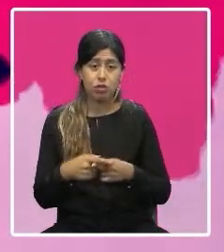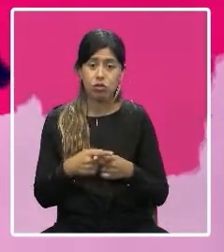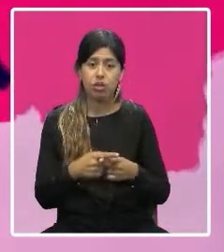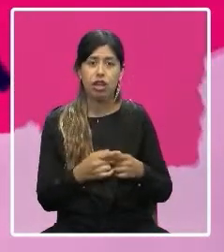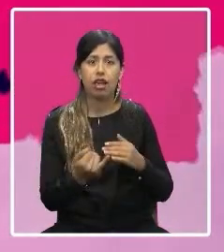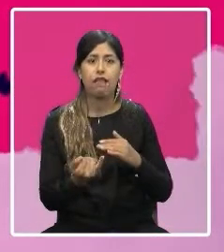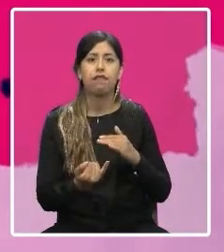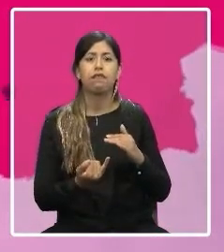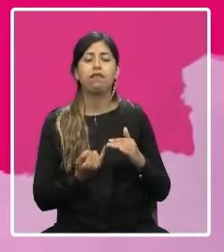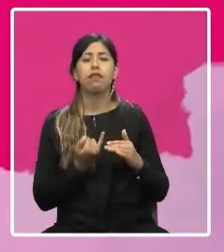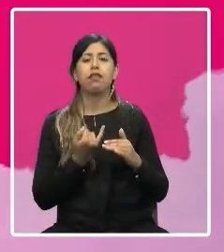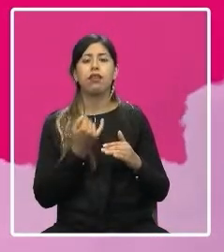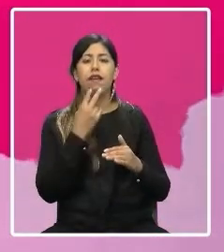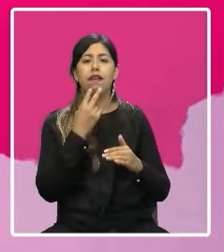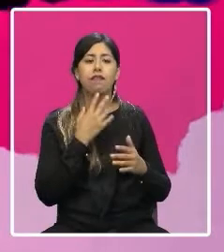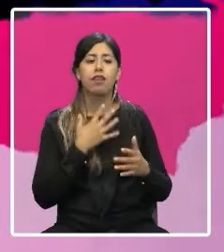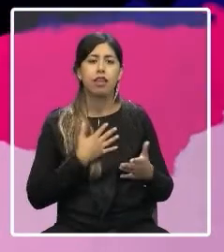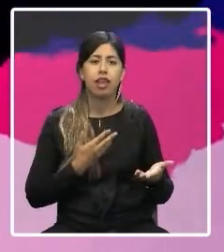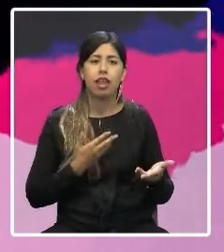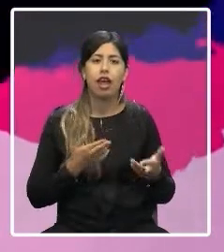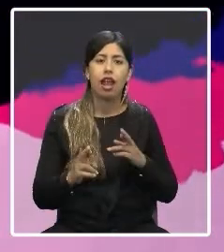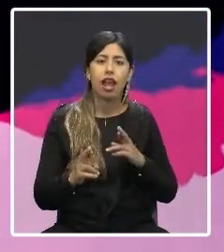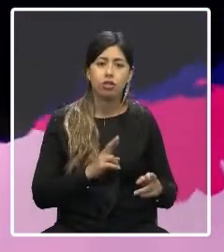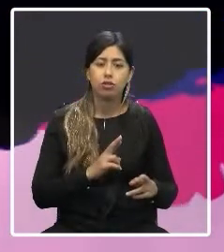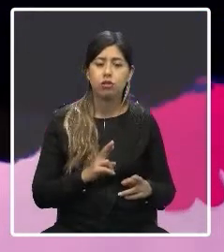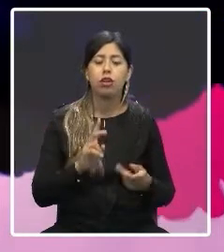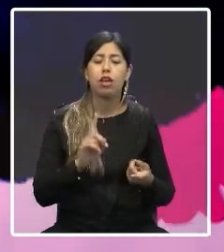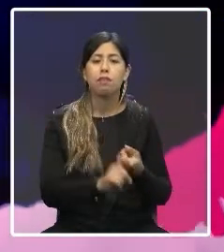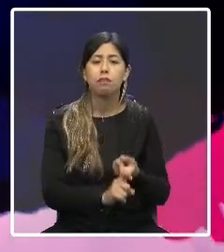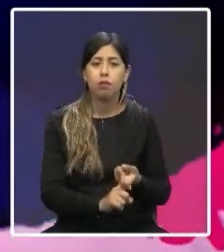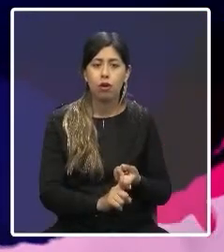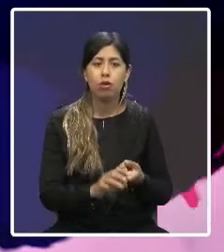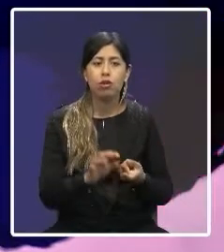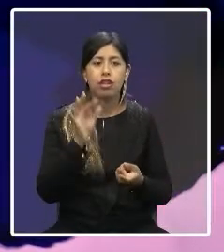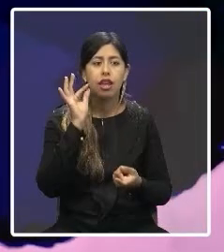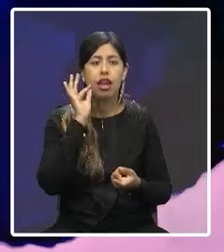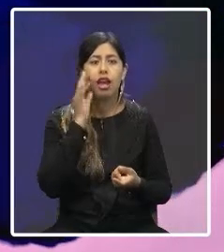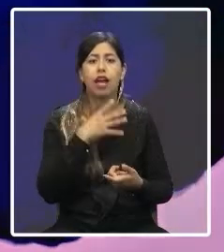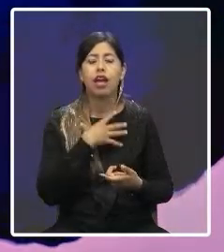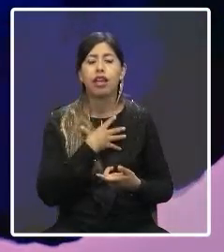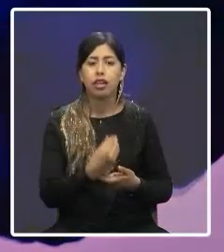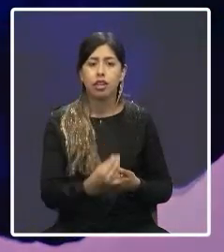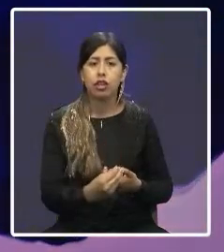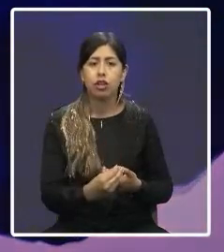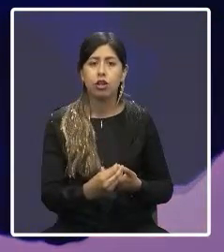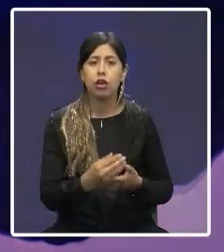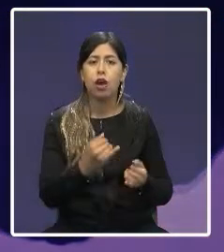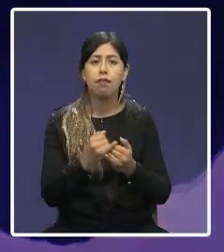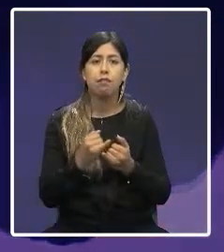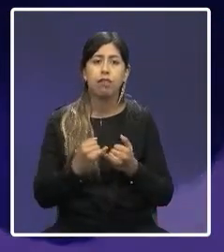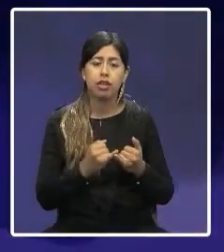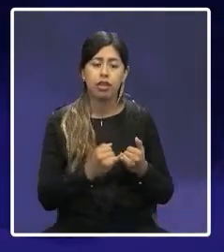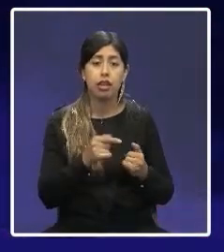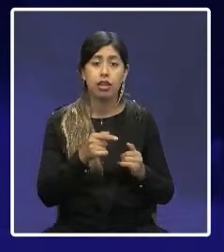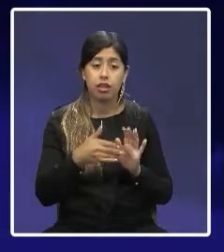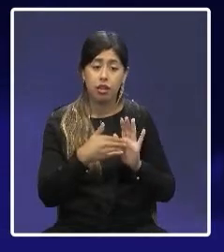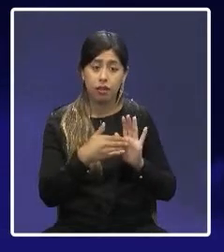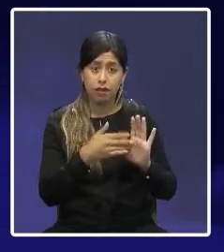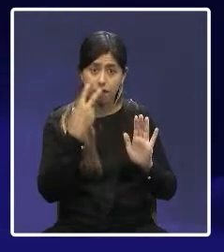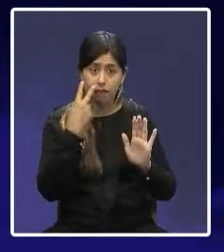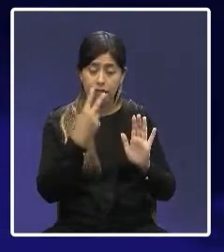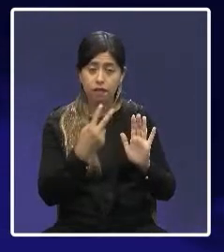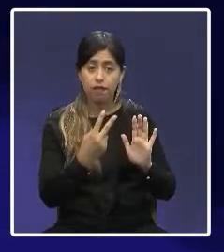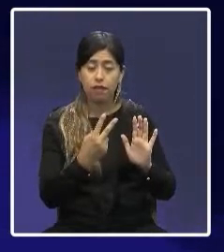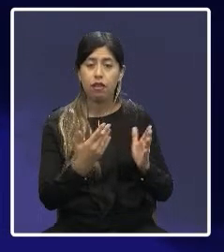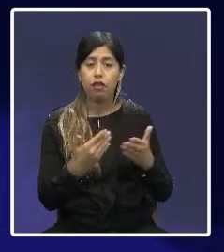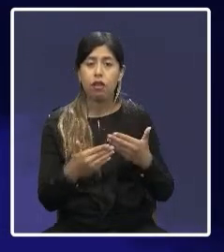your wife, your husband, your children, your friends. It conflicts with your educational or occupational activities, depending on how old